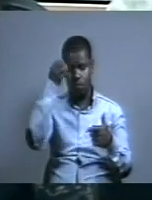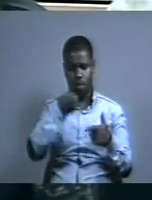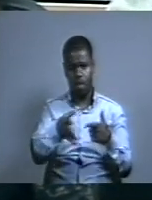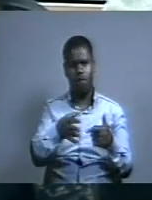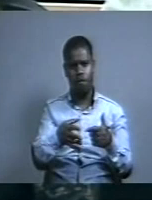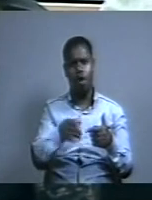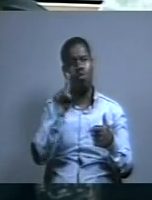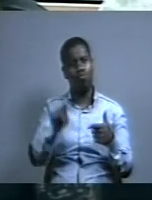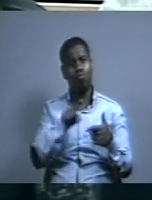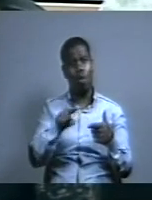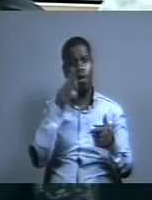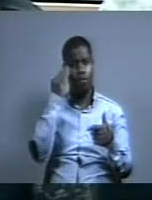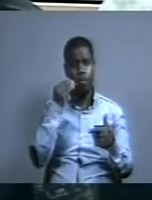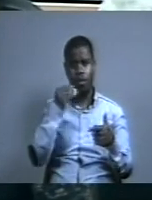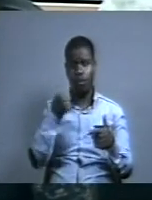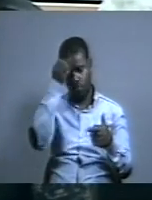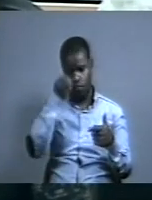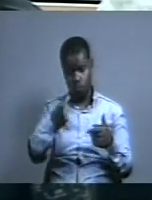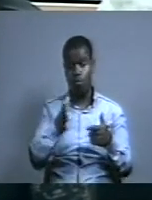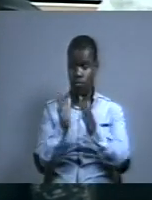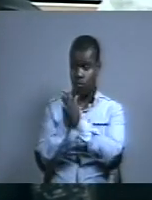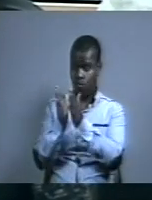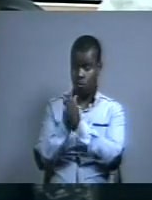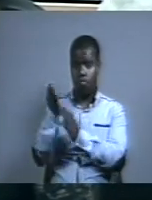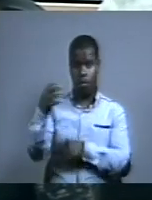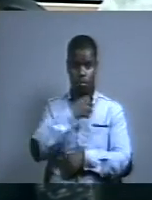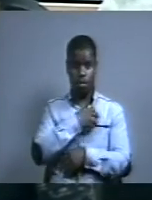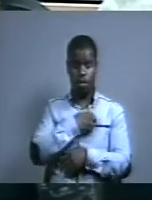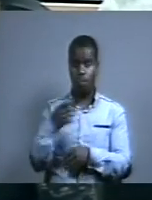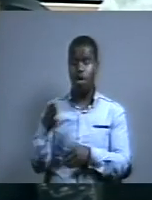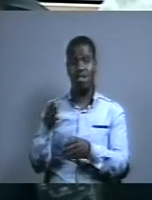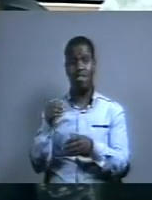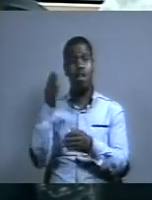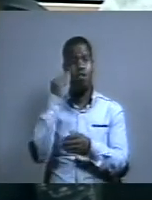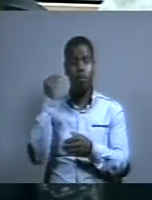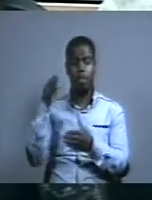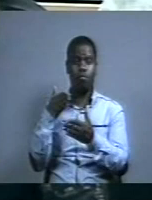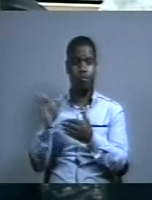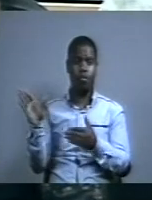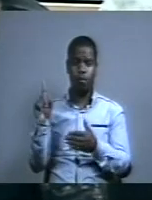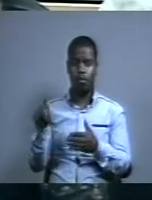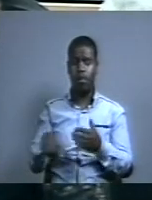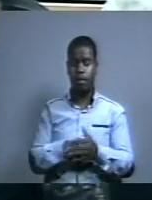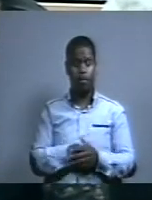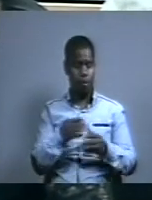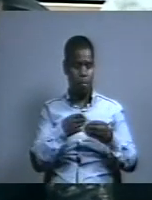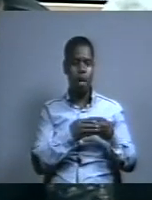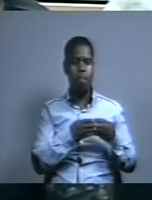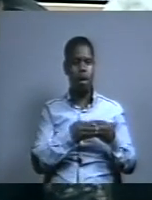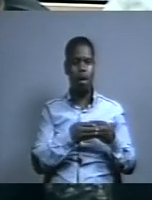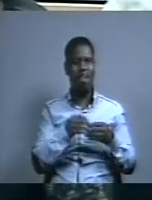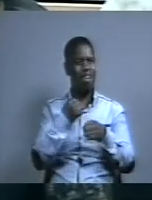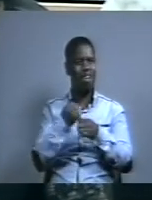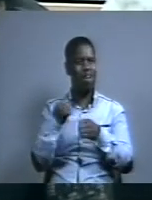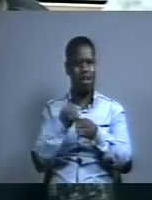I would ask you to ask her to withdraw that. The member did not call her